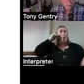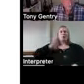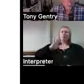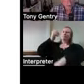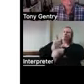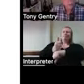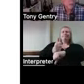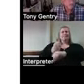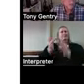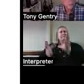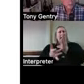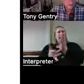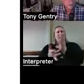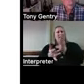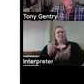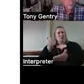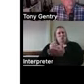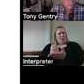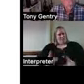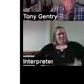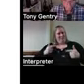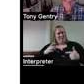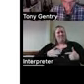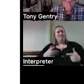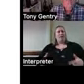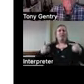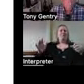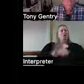set of technologies to help us live our life more fully.